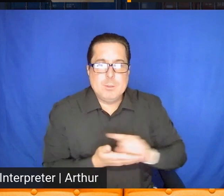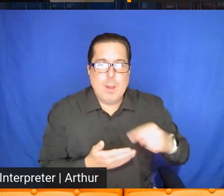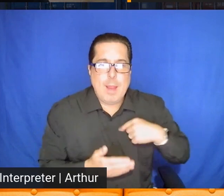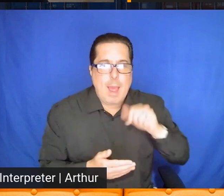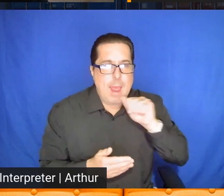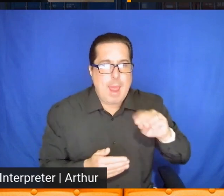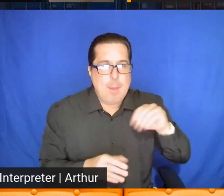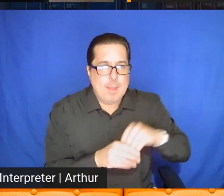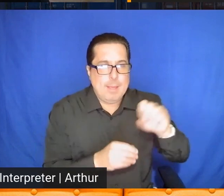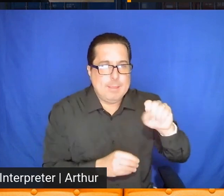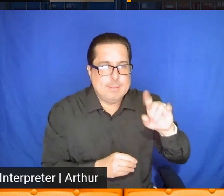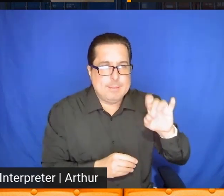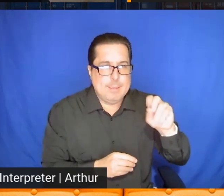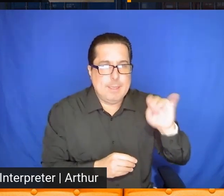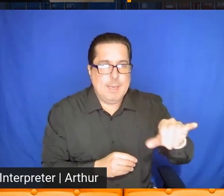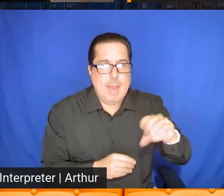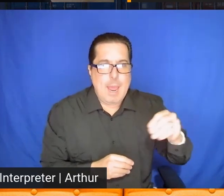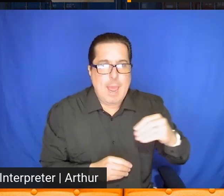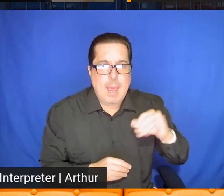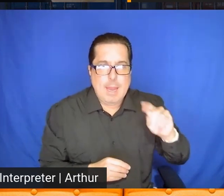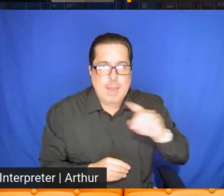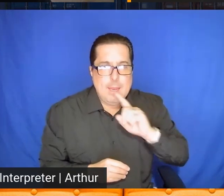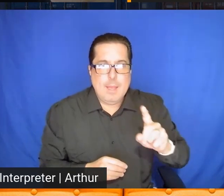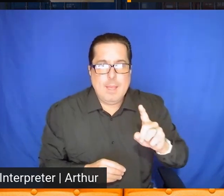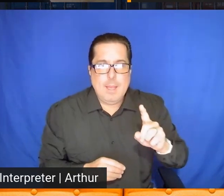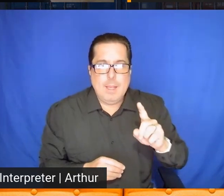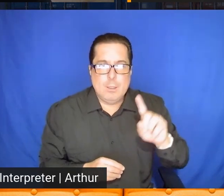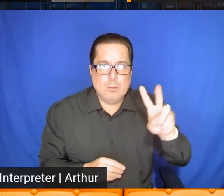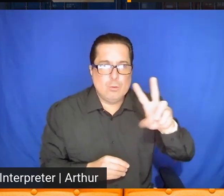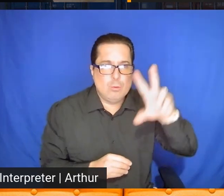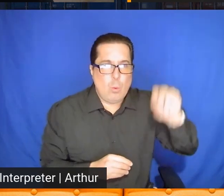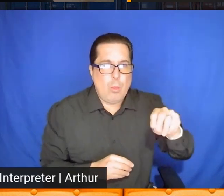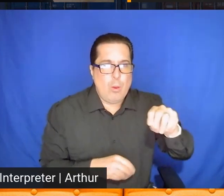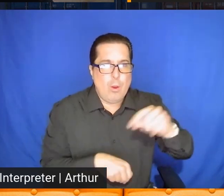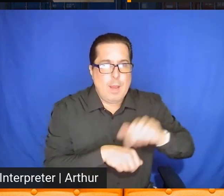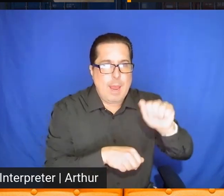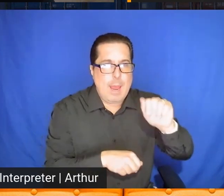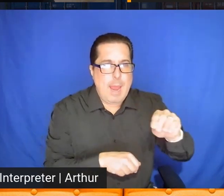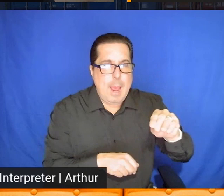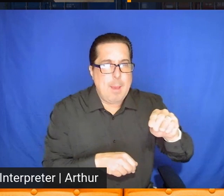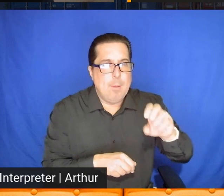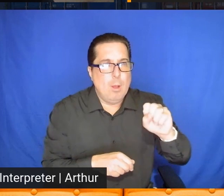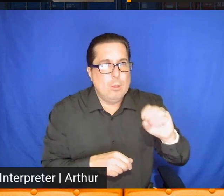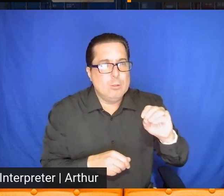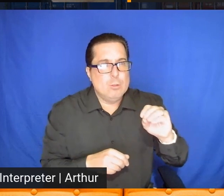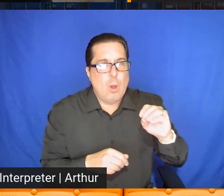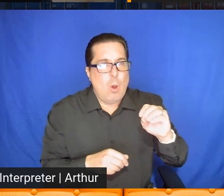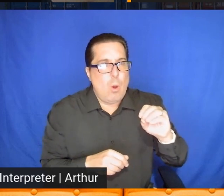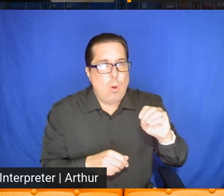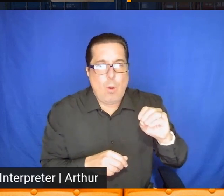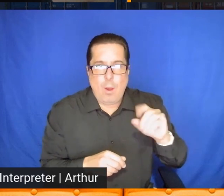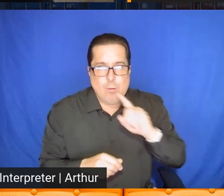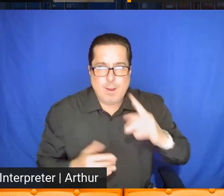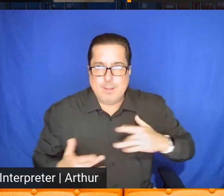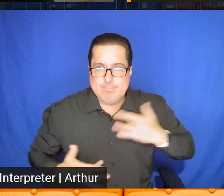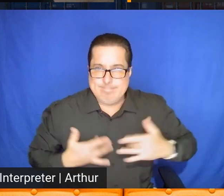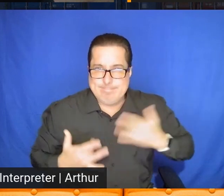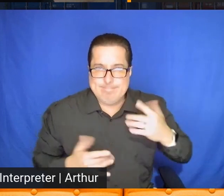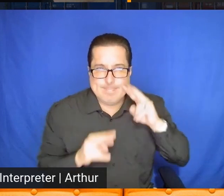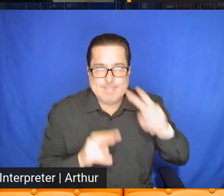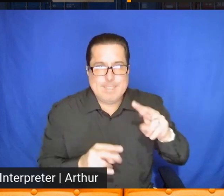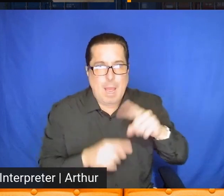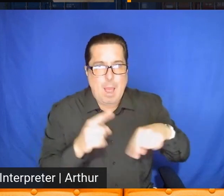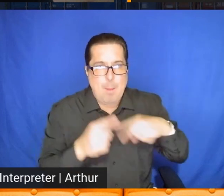Sydney. So it is 2:30 a.m., but Wow. still just as happy and excited to speak about observability